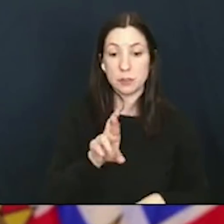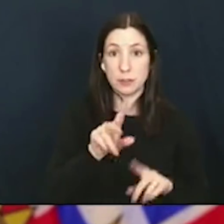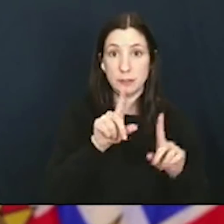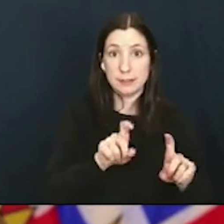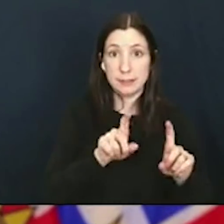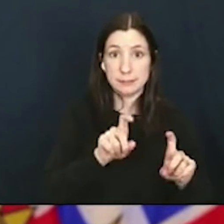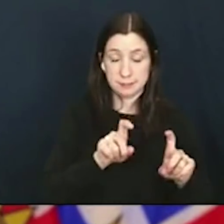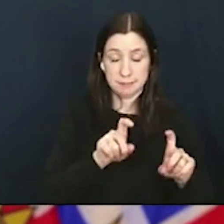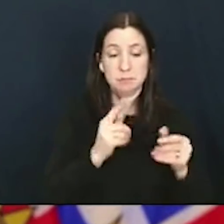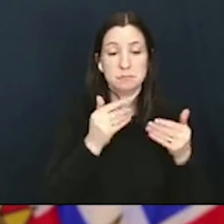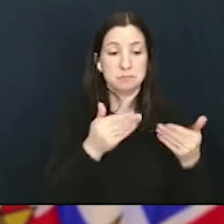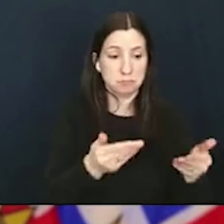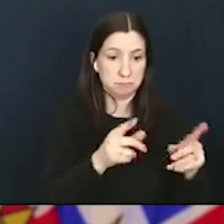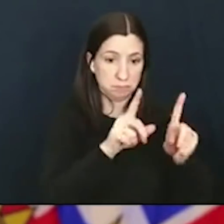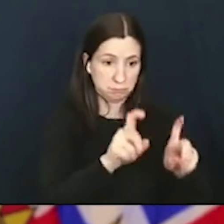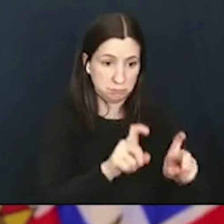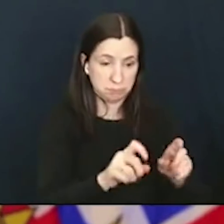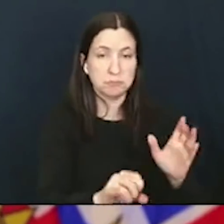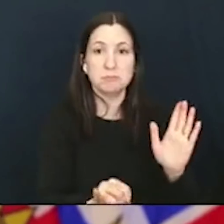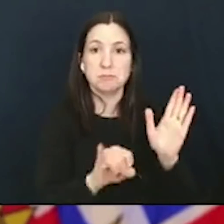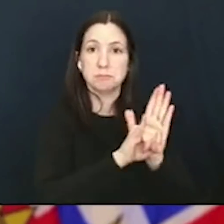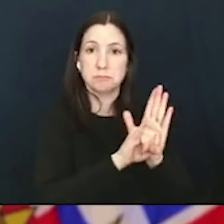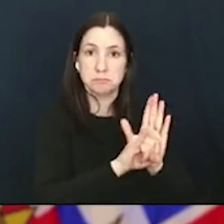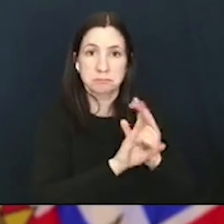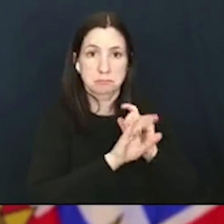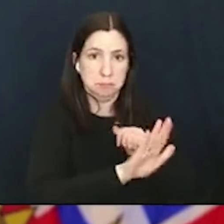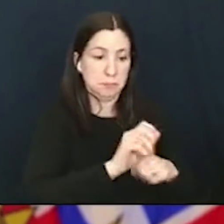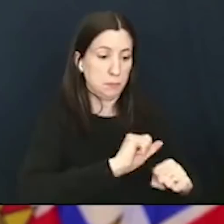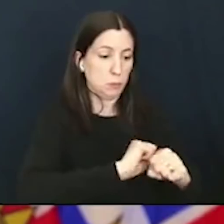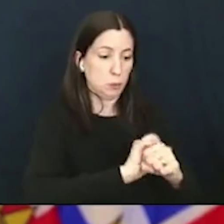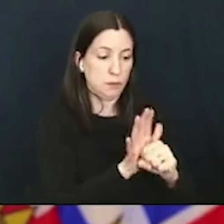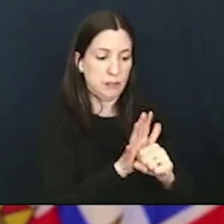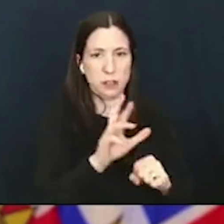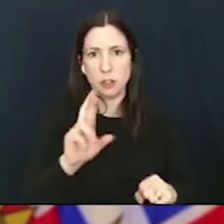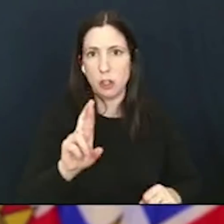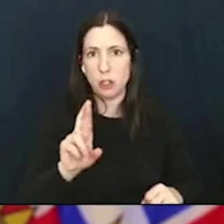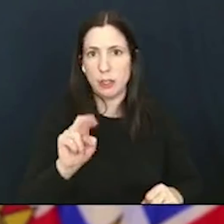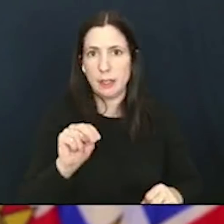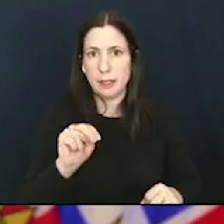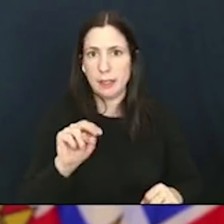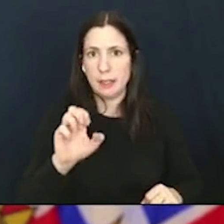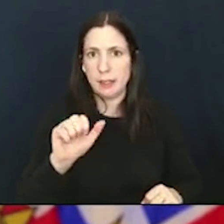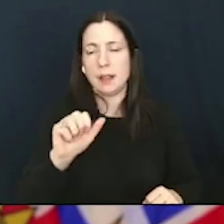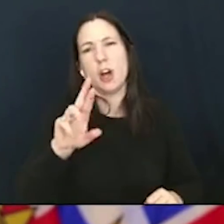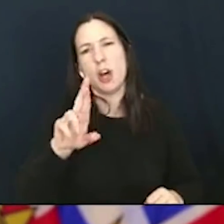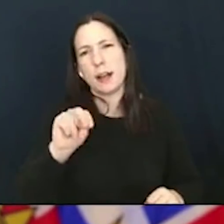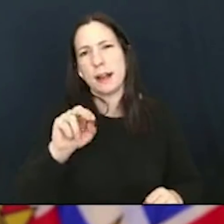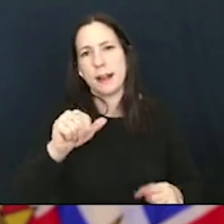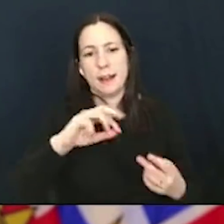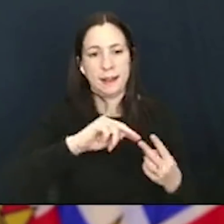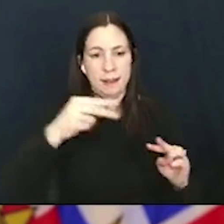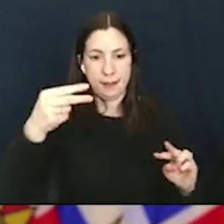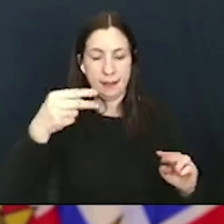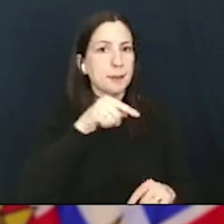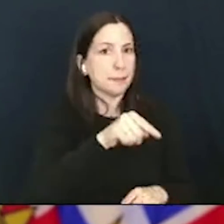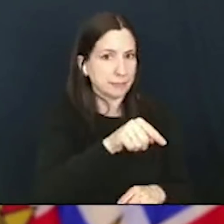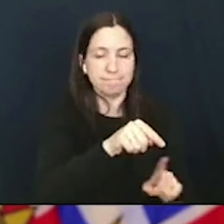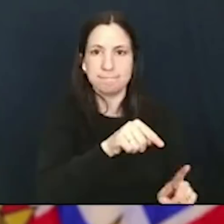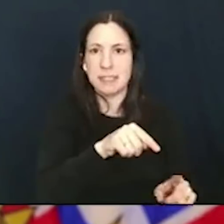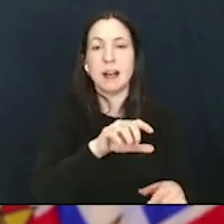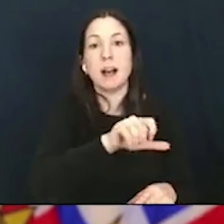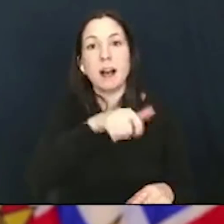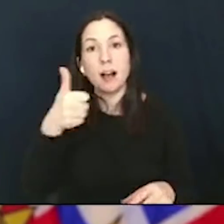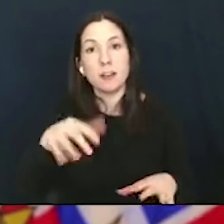detects the RNA from the virus, but we need to do another test. It's called a SNP, or single